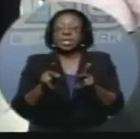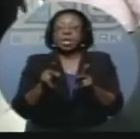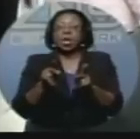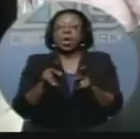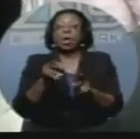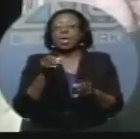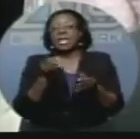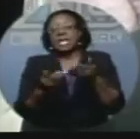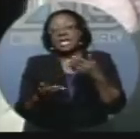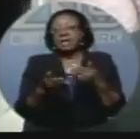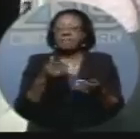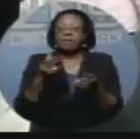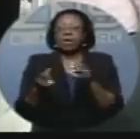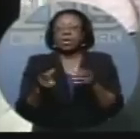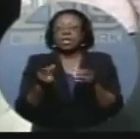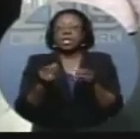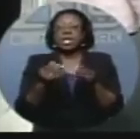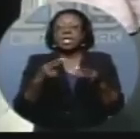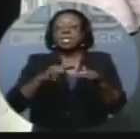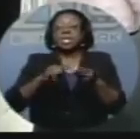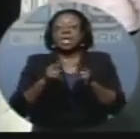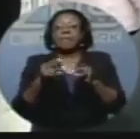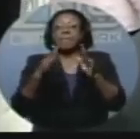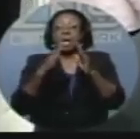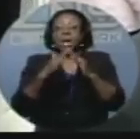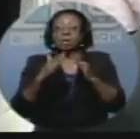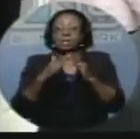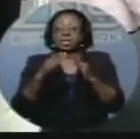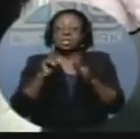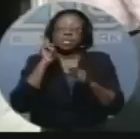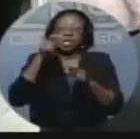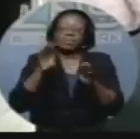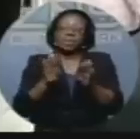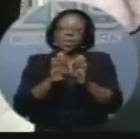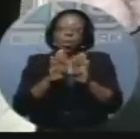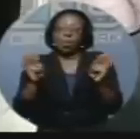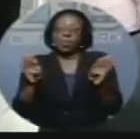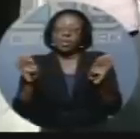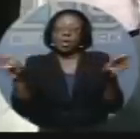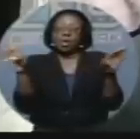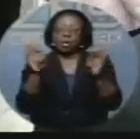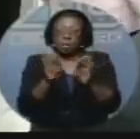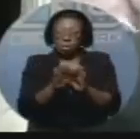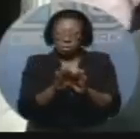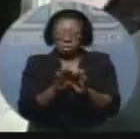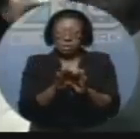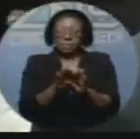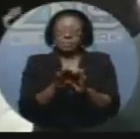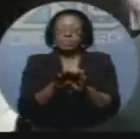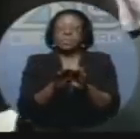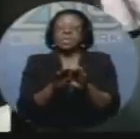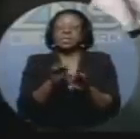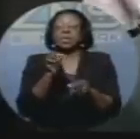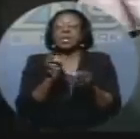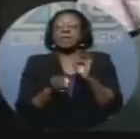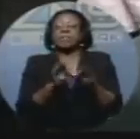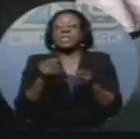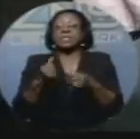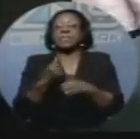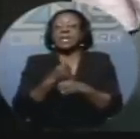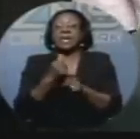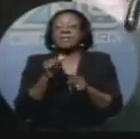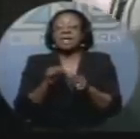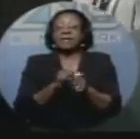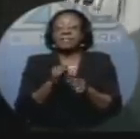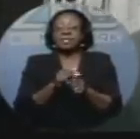not these web shops that exist ought to be regulated and taxed, and whether or not we should make every effort to close